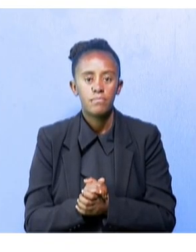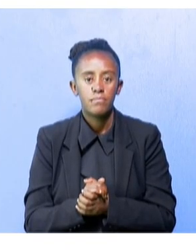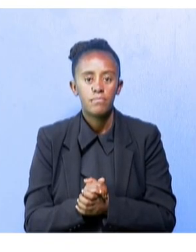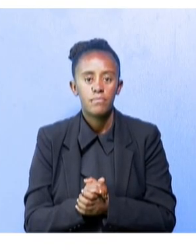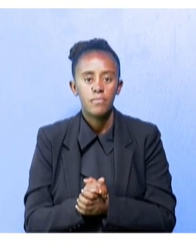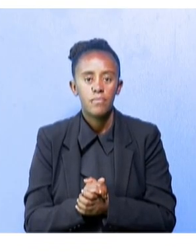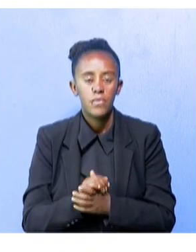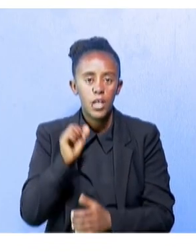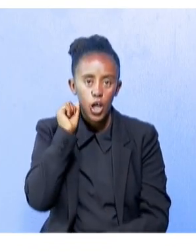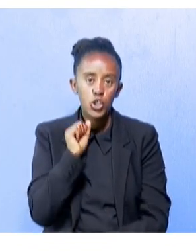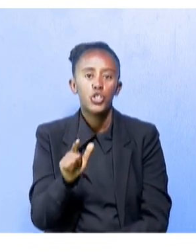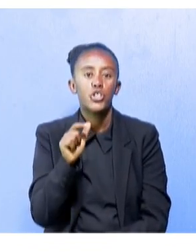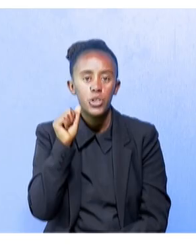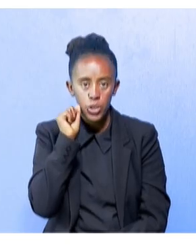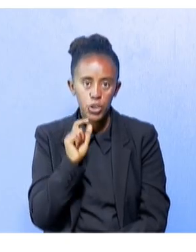She was